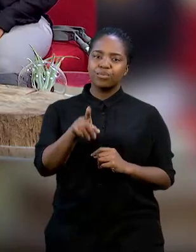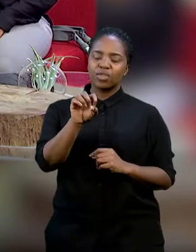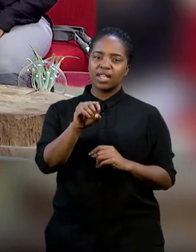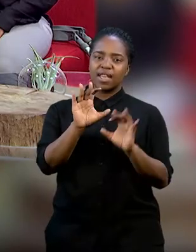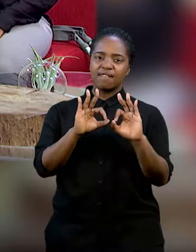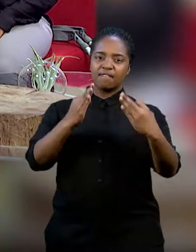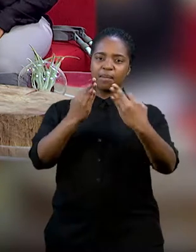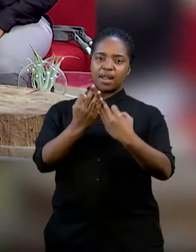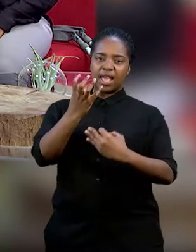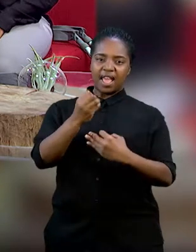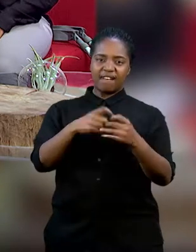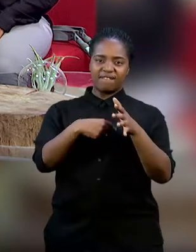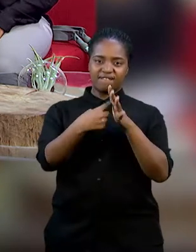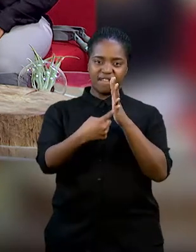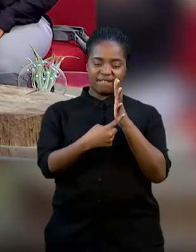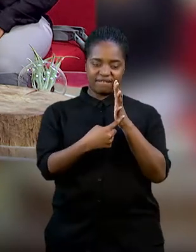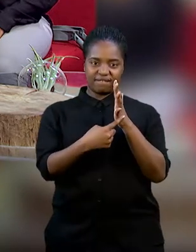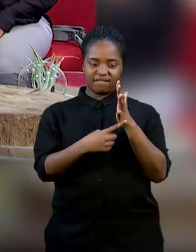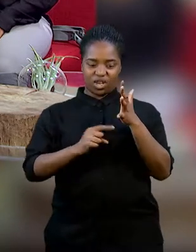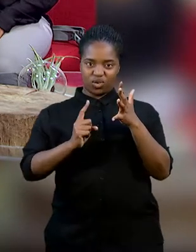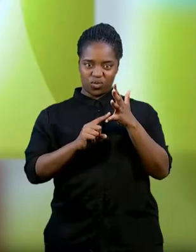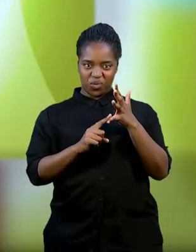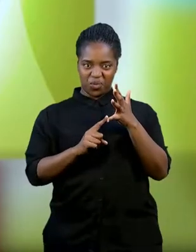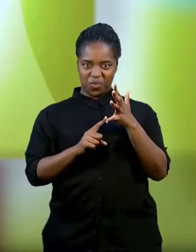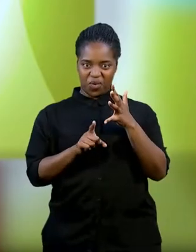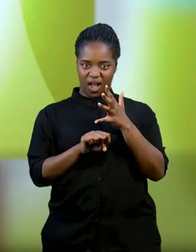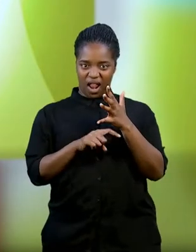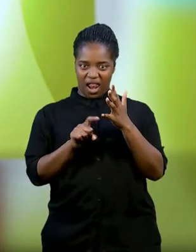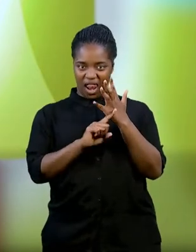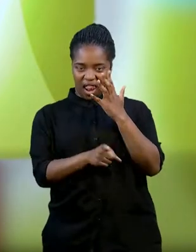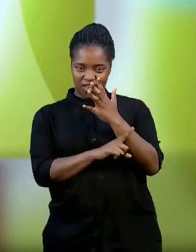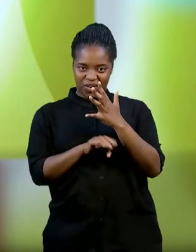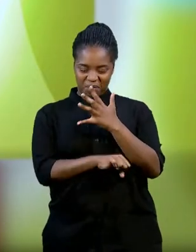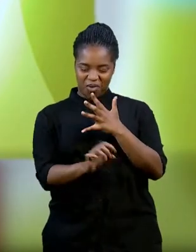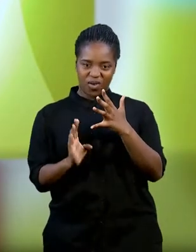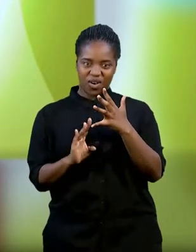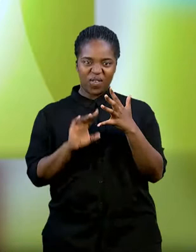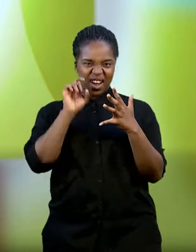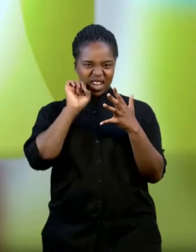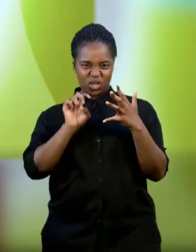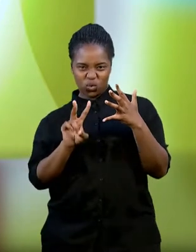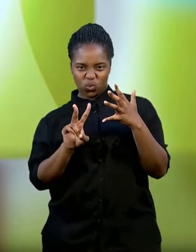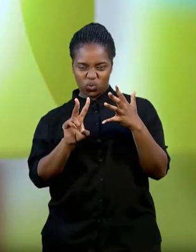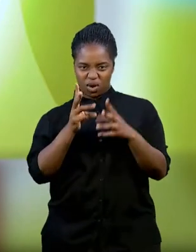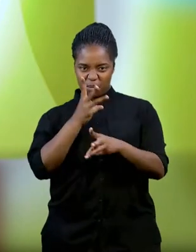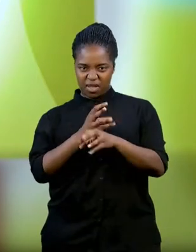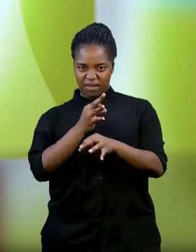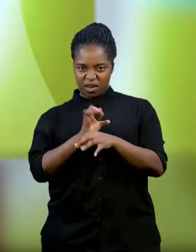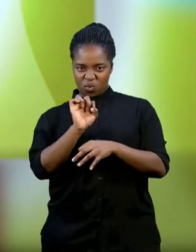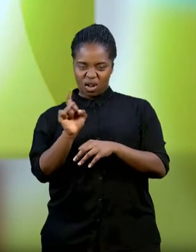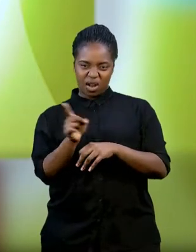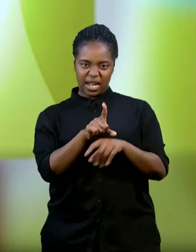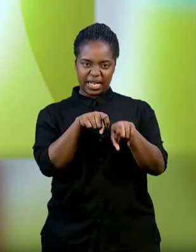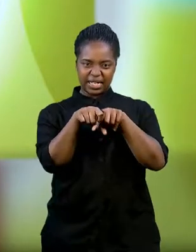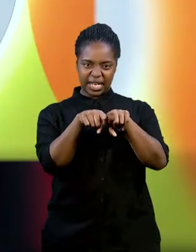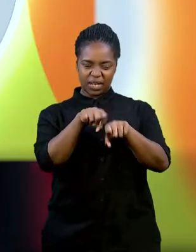You come from a family in Anlebana by five, and you are the last born. And at a certain time in your life, when you were two, your parents decided to take you